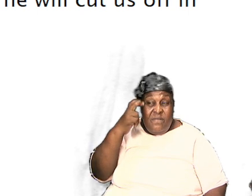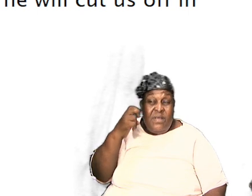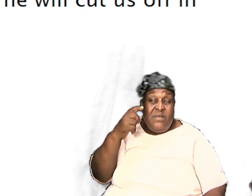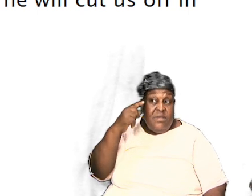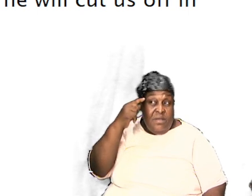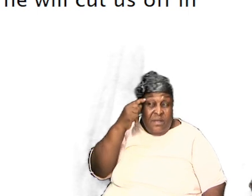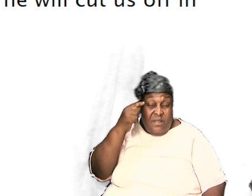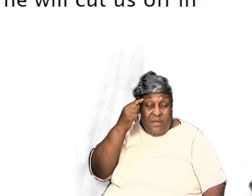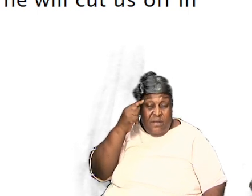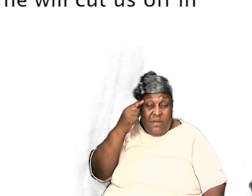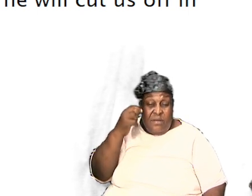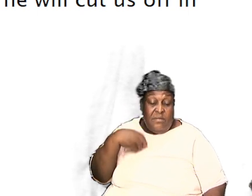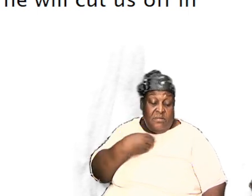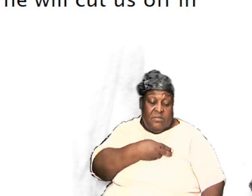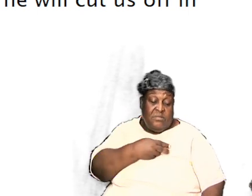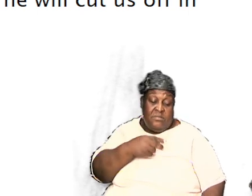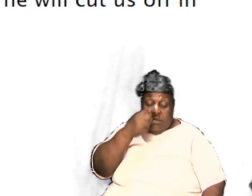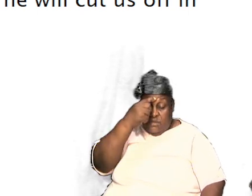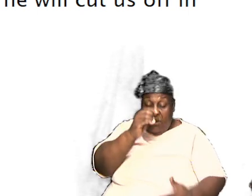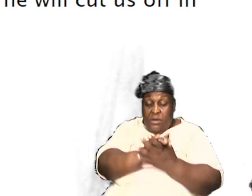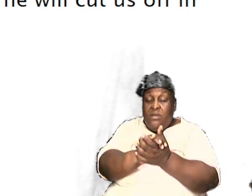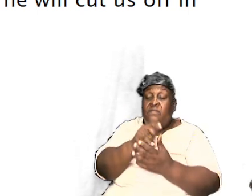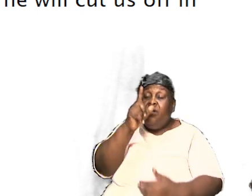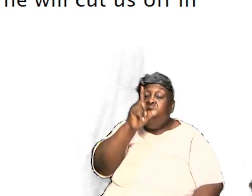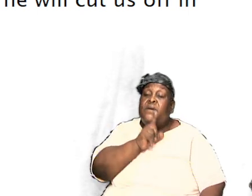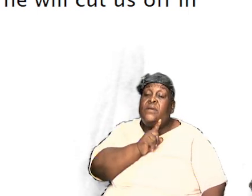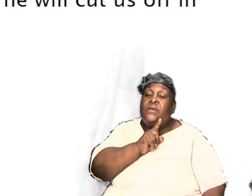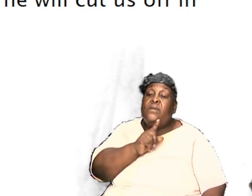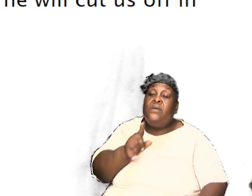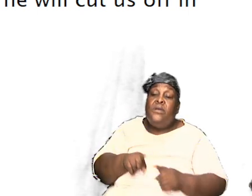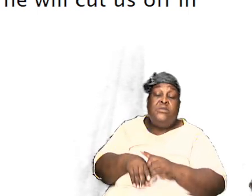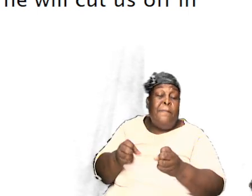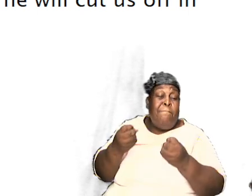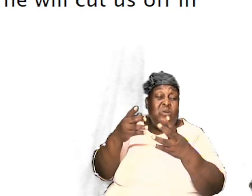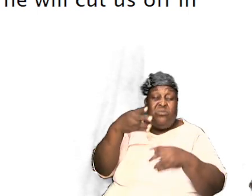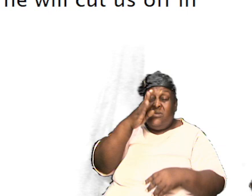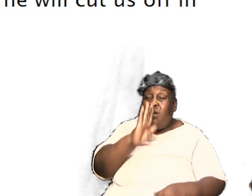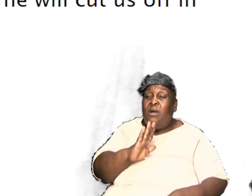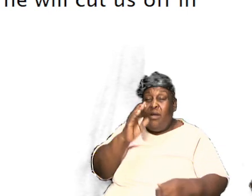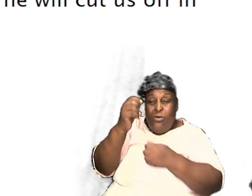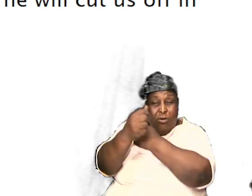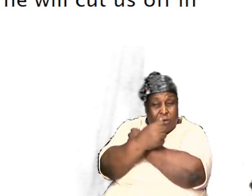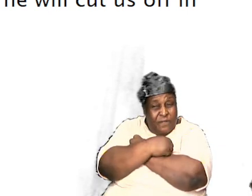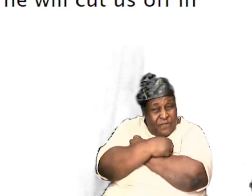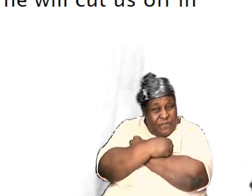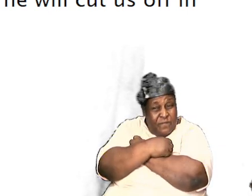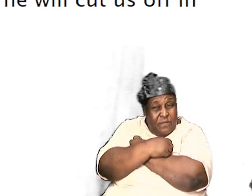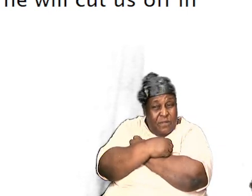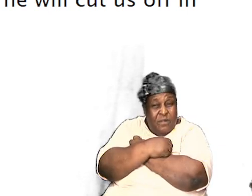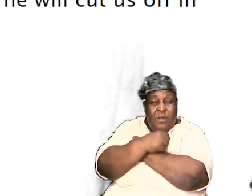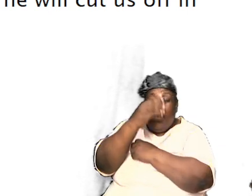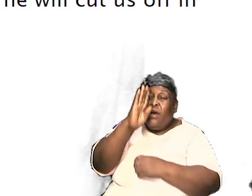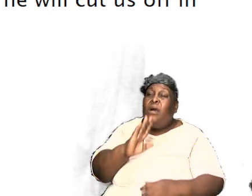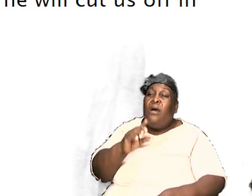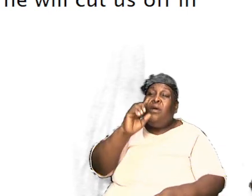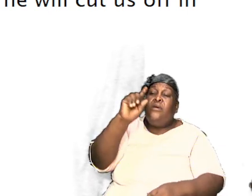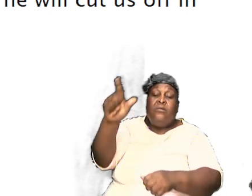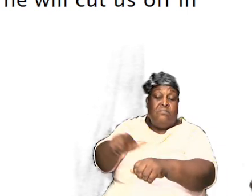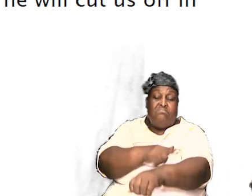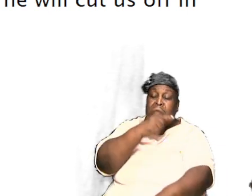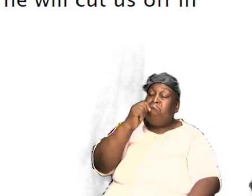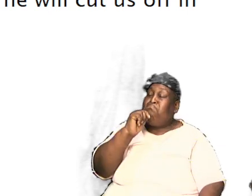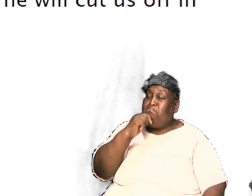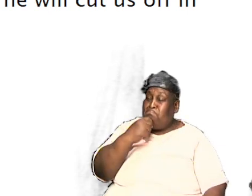believe a lie. Because as much as God is loving, as much as God is long-suffering,